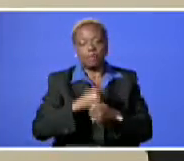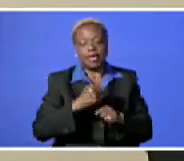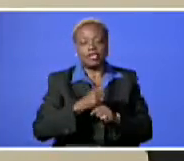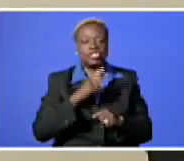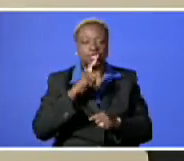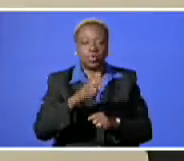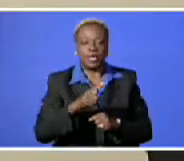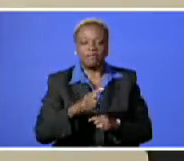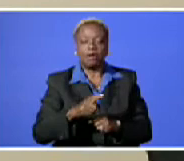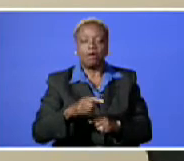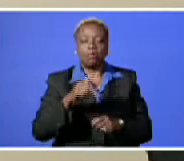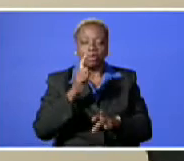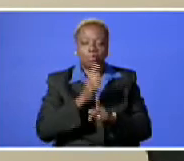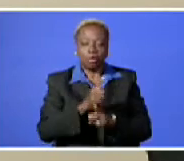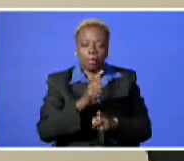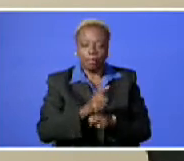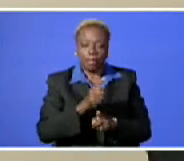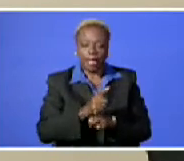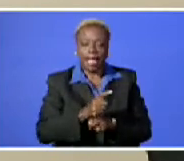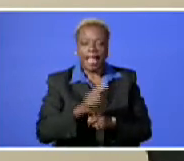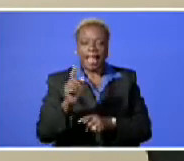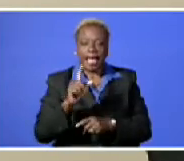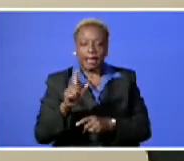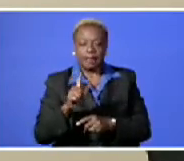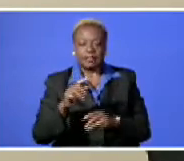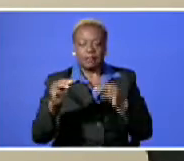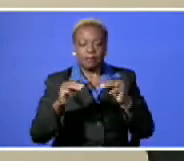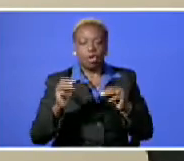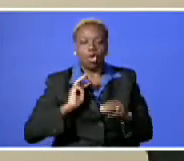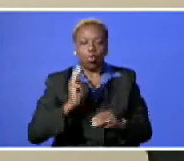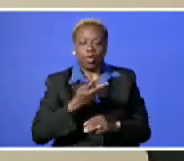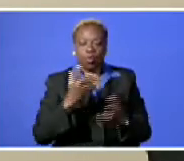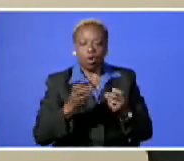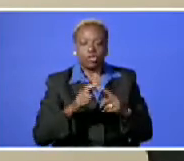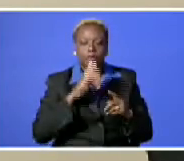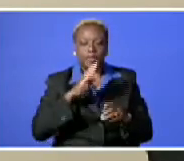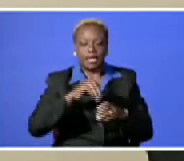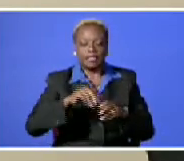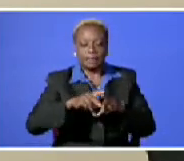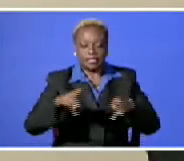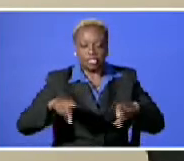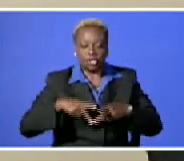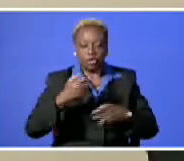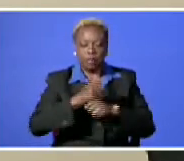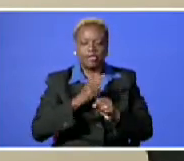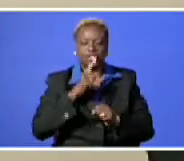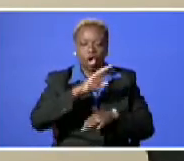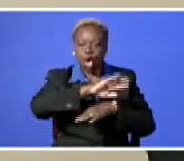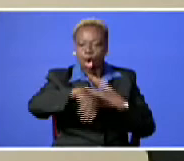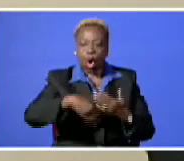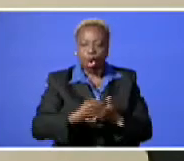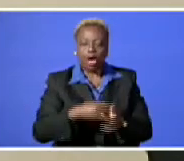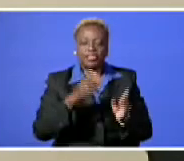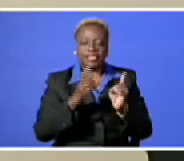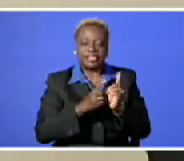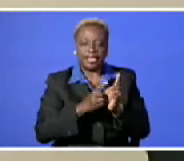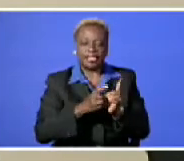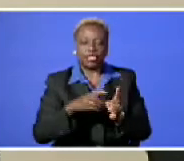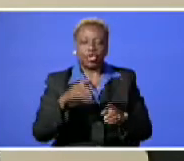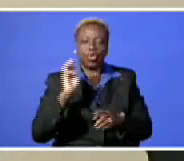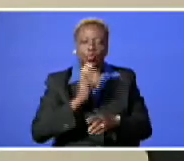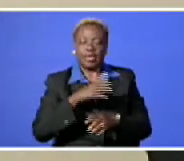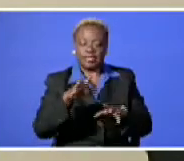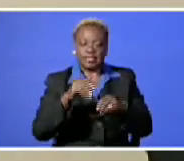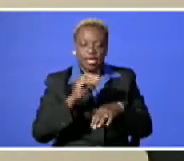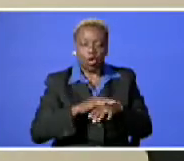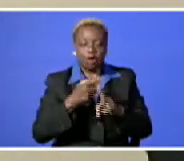called proper liability management. And that's just a fancy way of saying that we want to be in a position to ensure that all of the debts we take on from here, and some of these